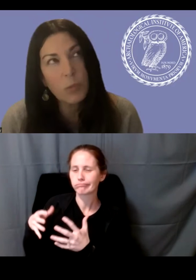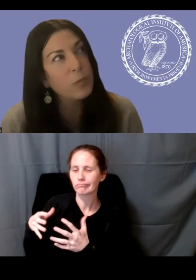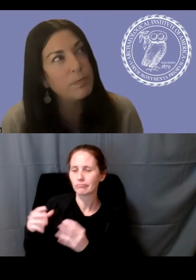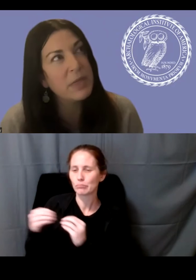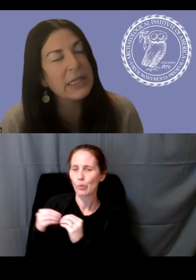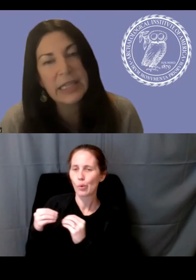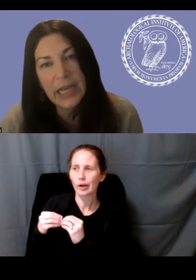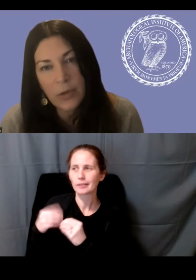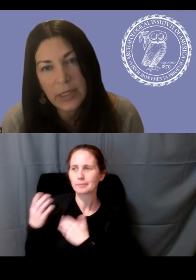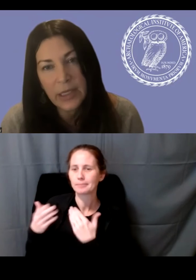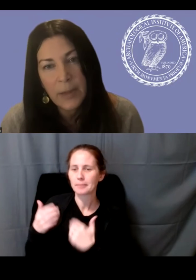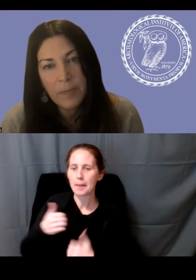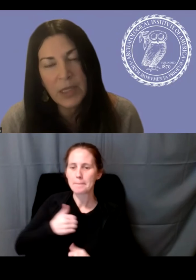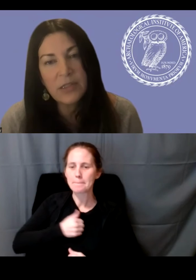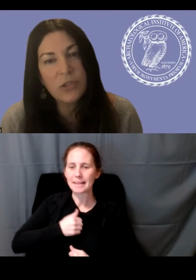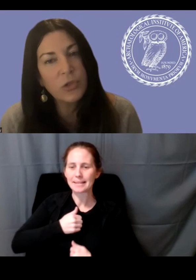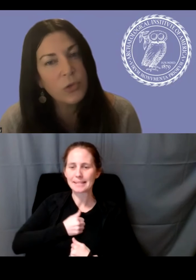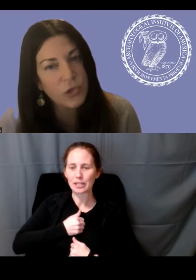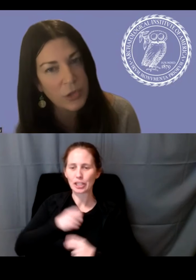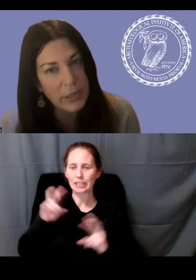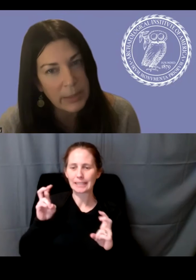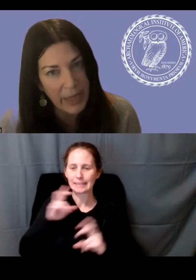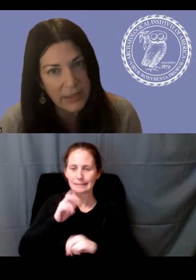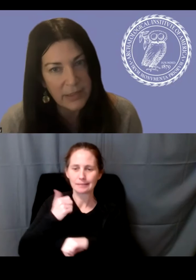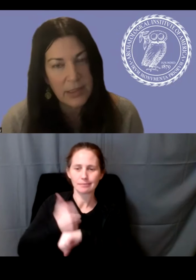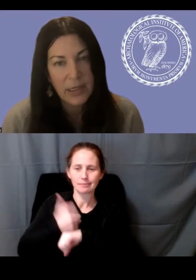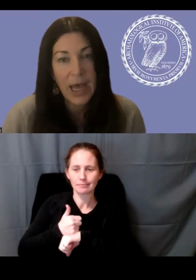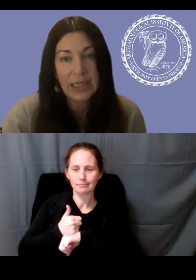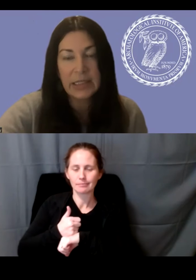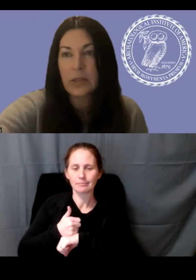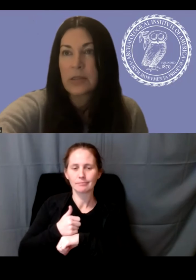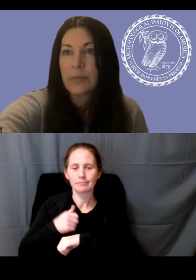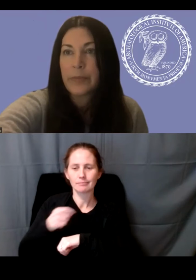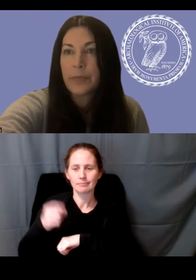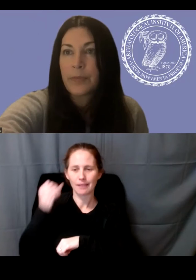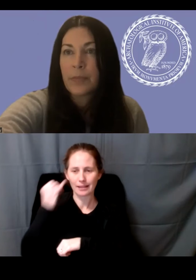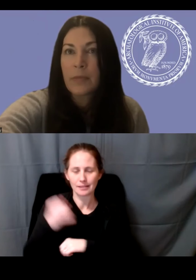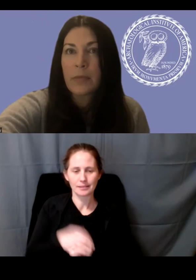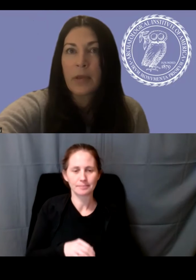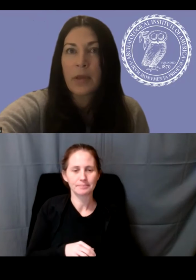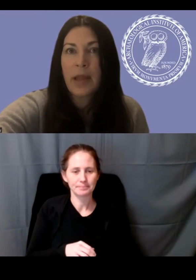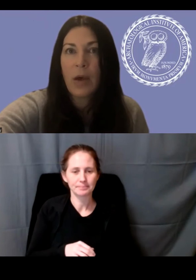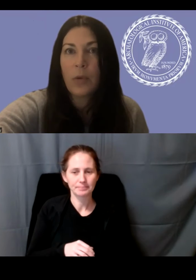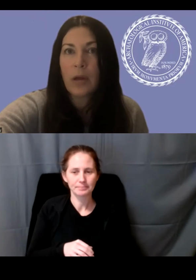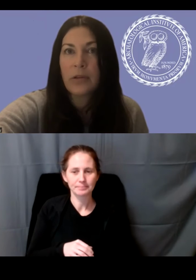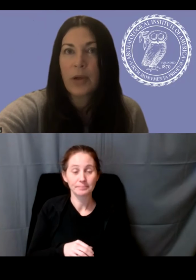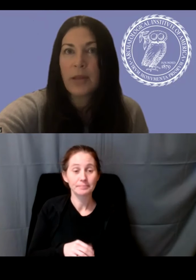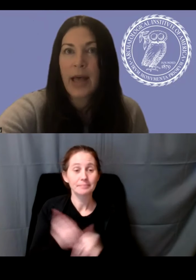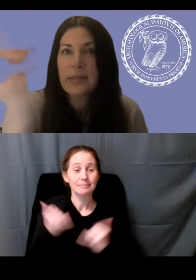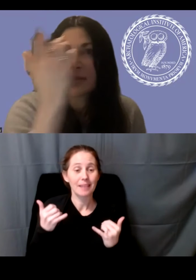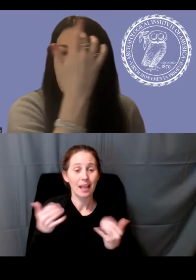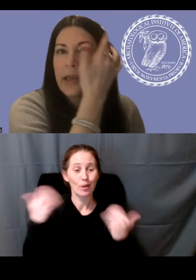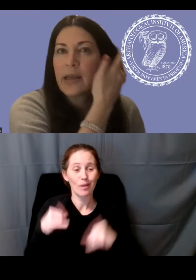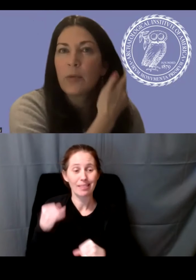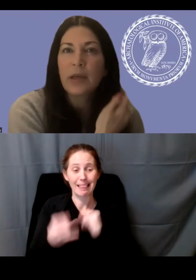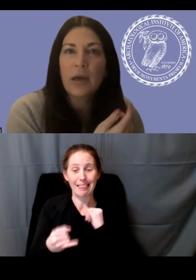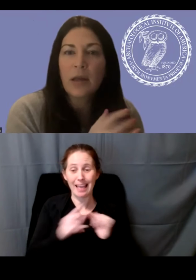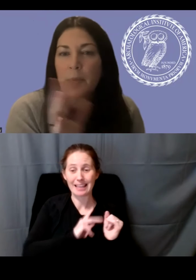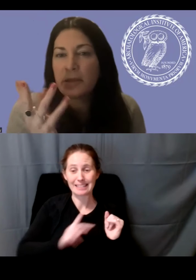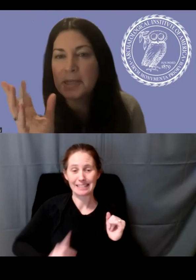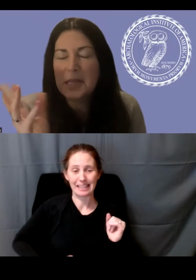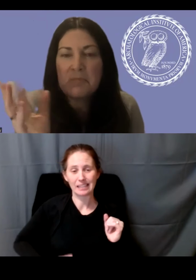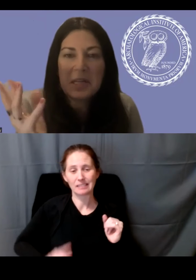more militarily, institutionally based ideals. And now we're on to our last king, and